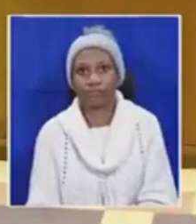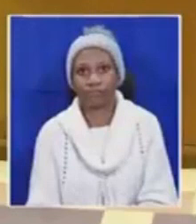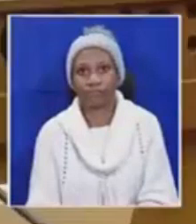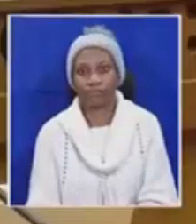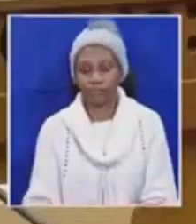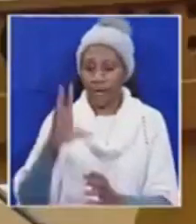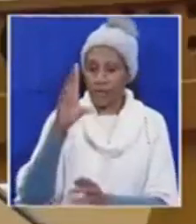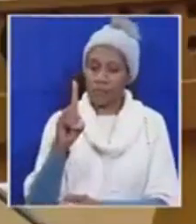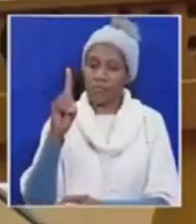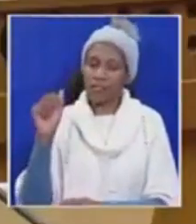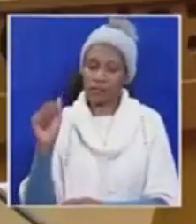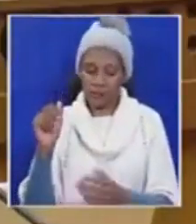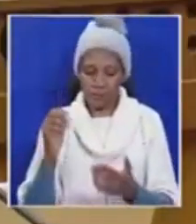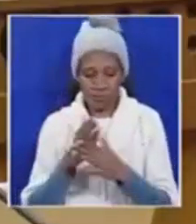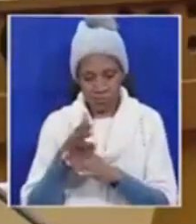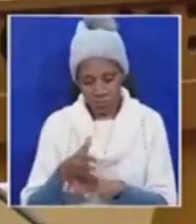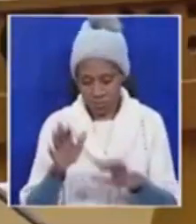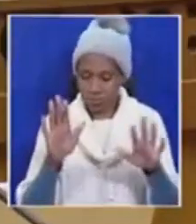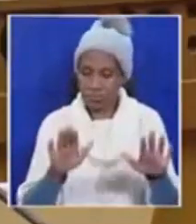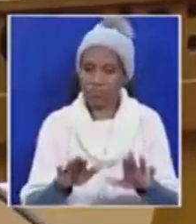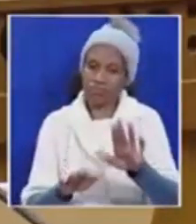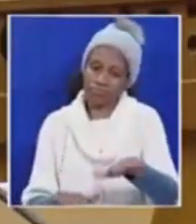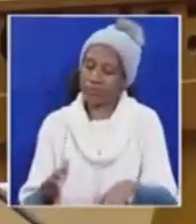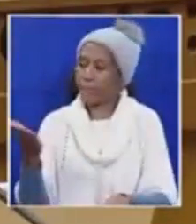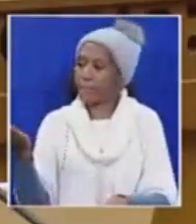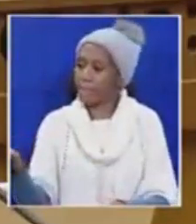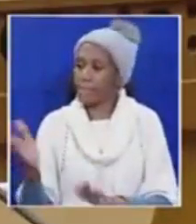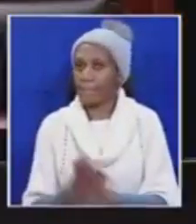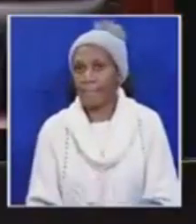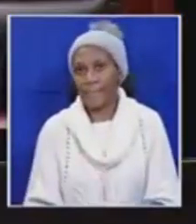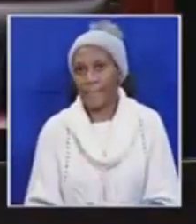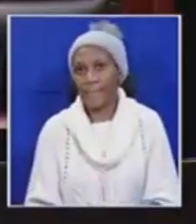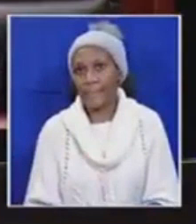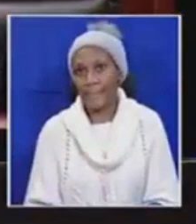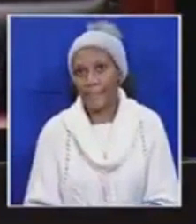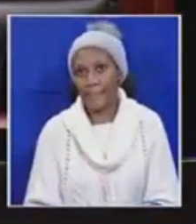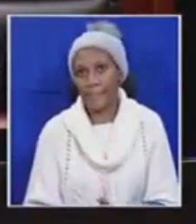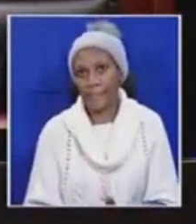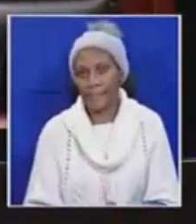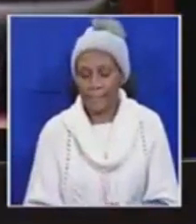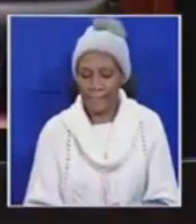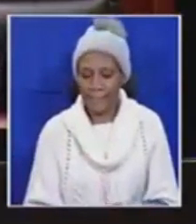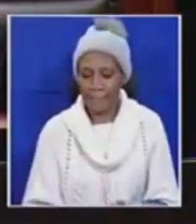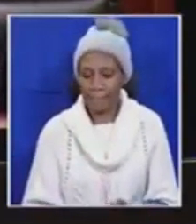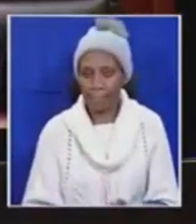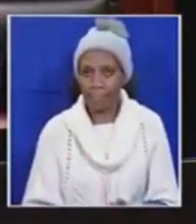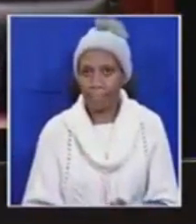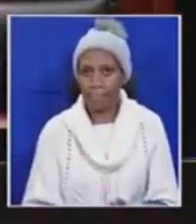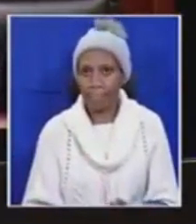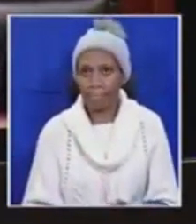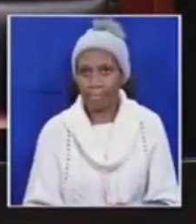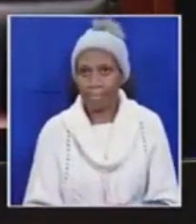of the withdrawal... Order, Honourable Member. What is your point of order, sir? Thank you. Chairperson, I